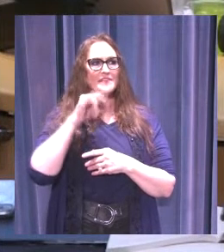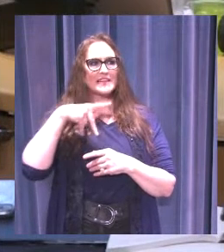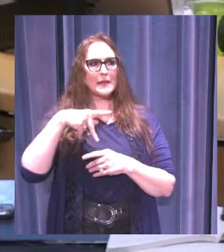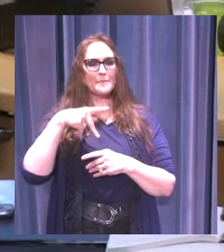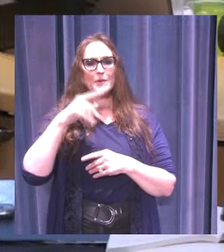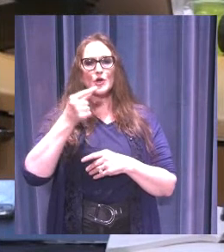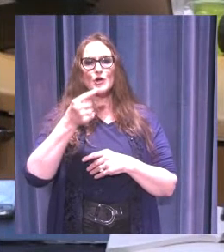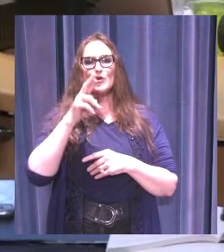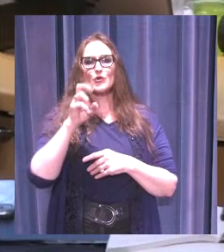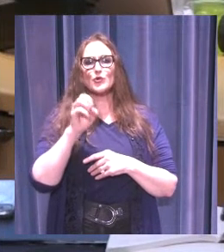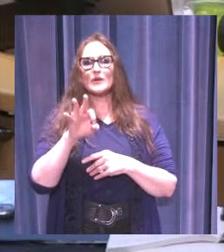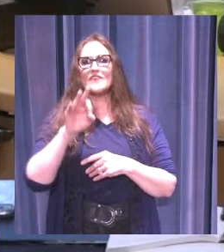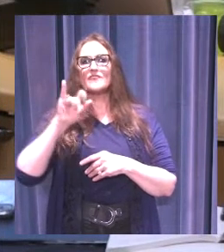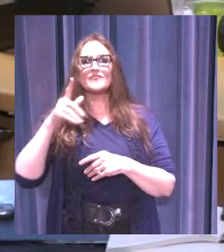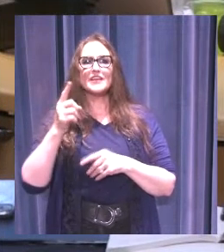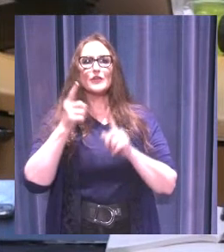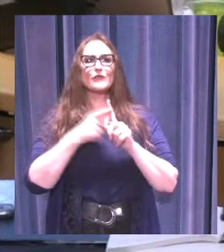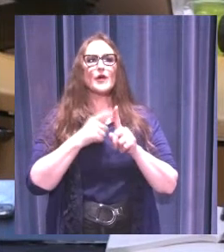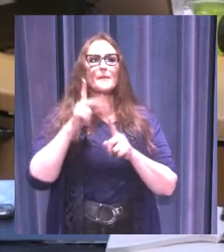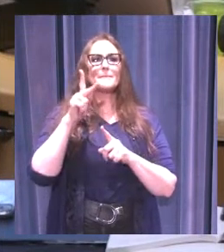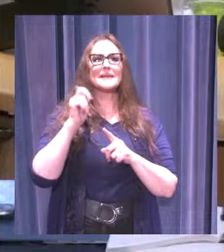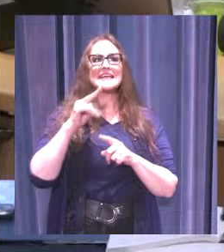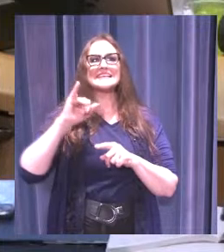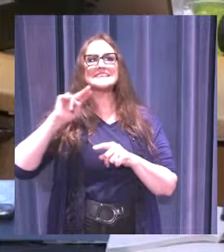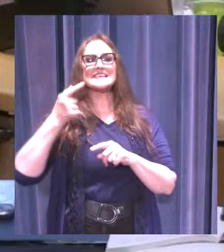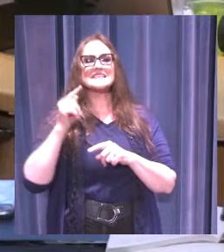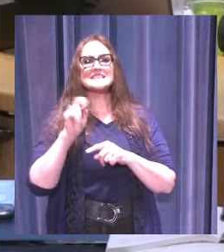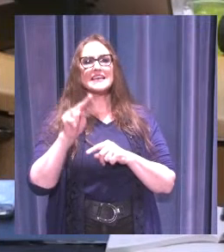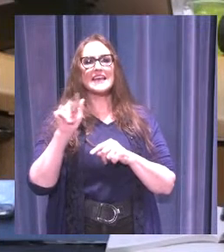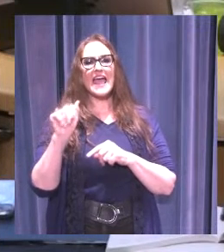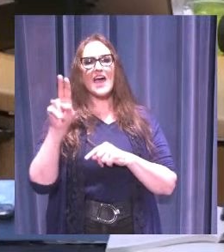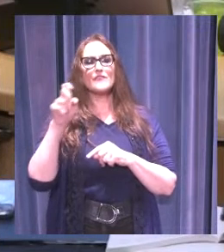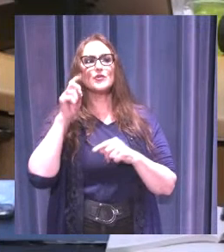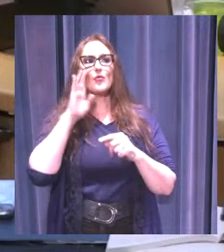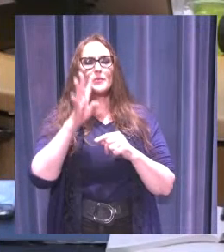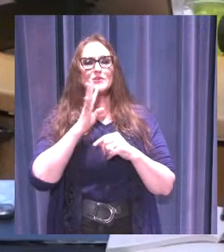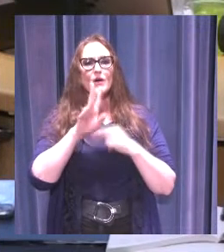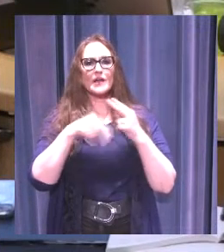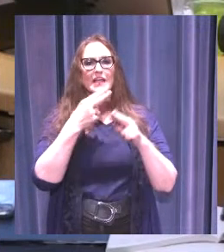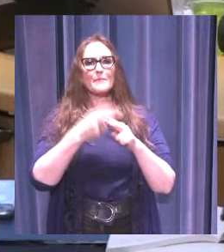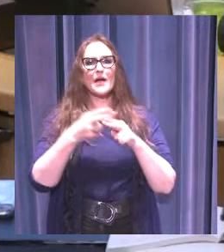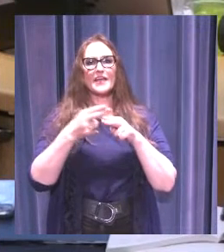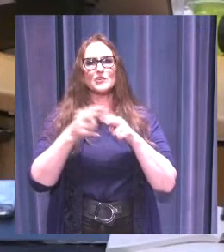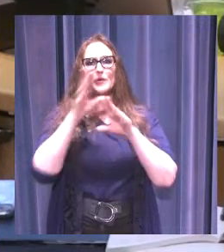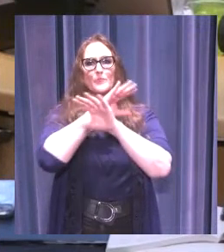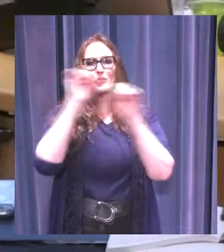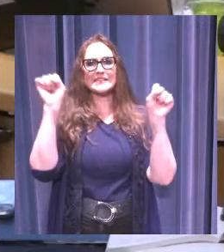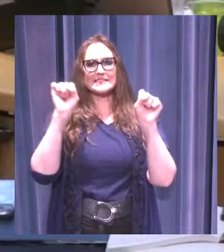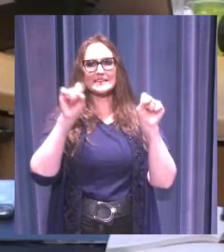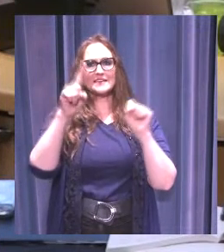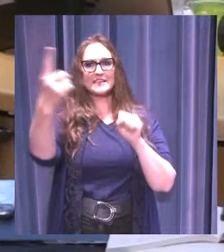Greenfield from Kensington Avenue, and he'll be speaking on the topic of interim president.